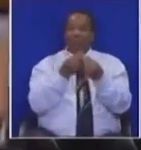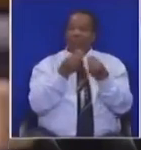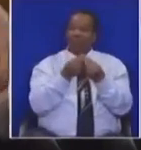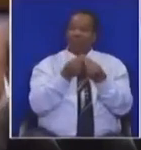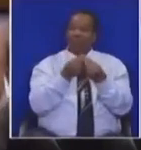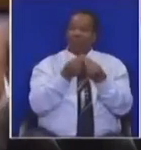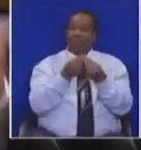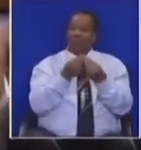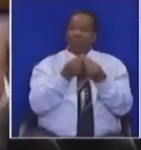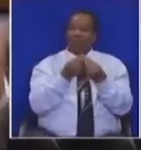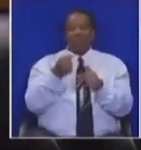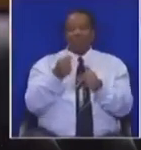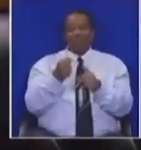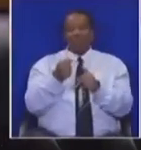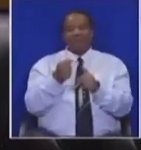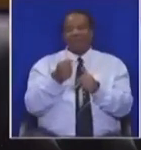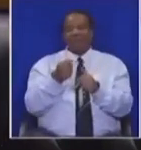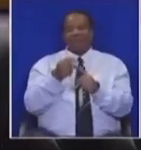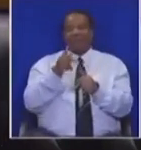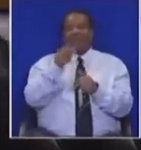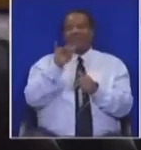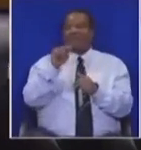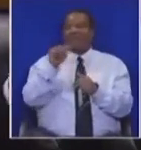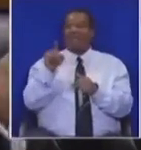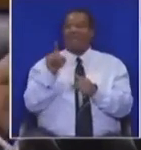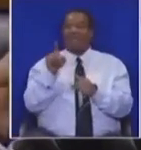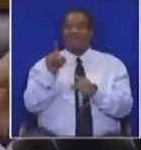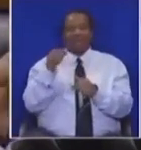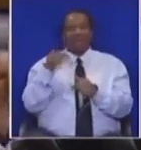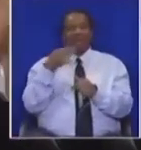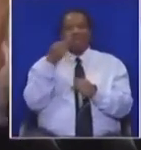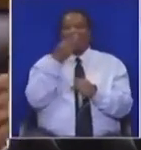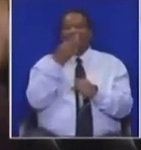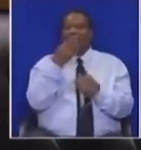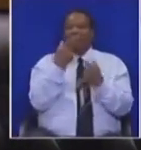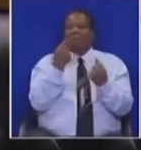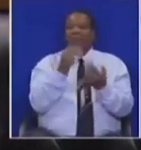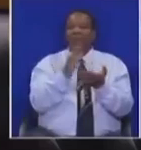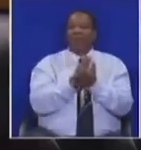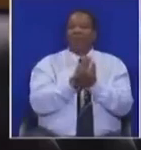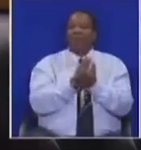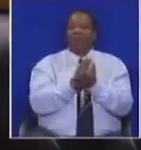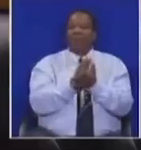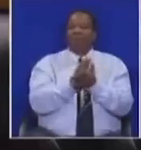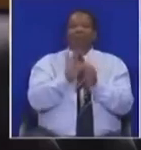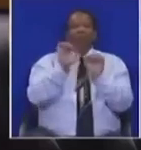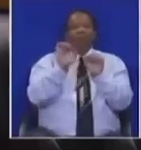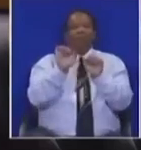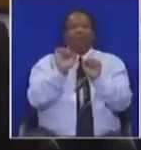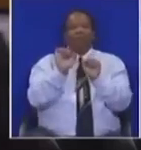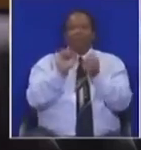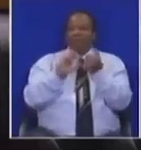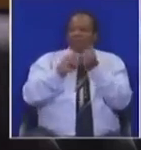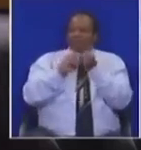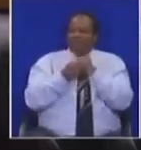ukuthi icabanga ukuthi akwenzekeni. Ayidukile mayisho njalo. Izama ukuthi sisombululo